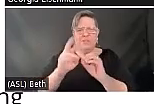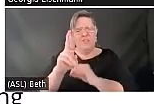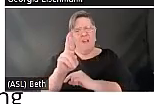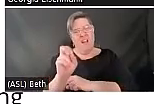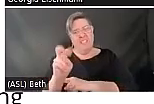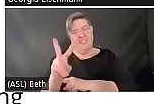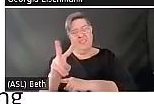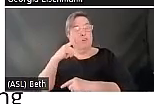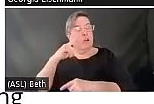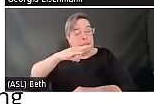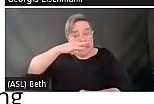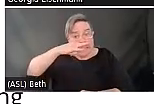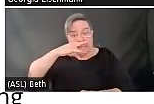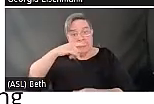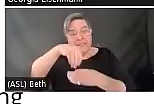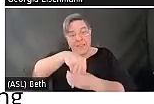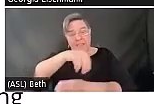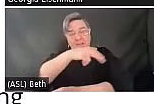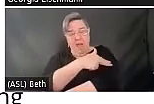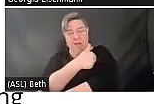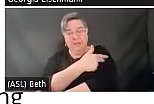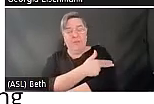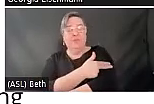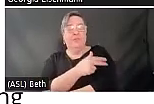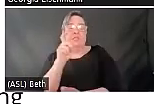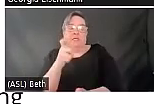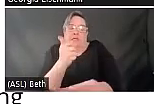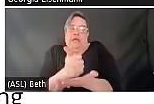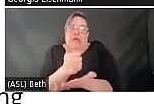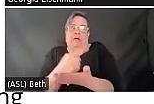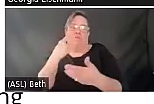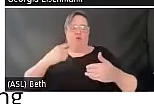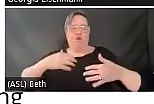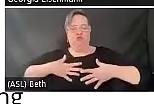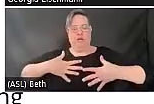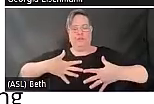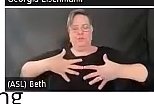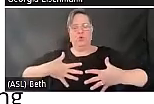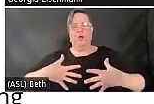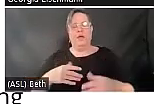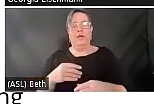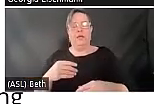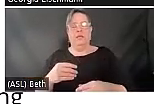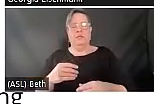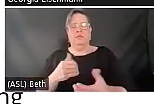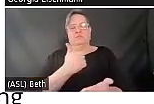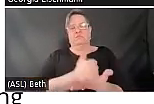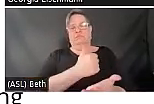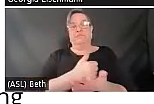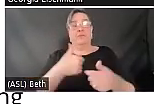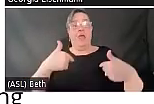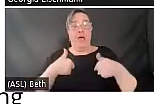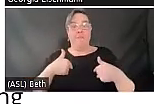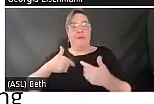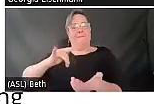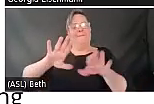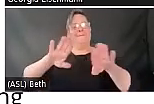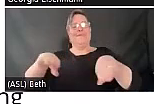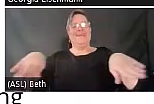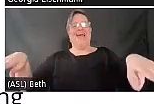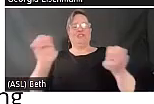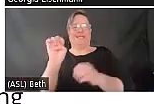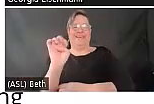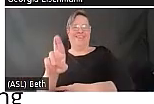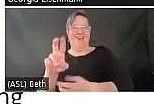help for respiratory trouble, which will be great. I'm a pediatric emergency medicine doc, so I take care of kids in the emergency department,